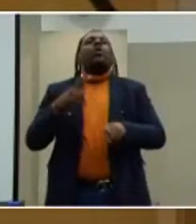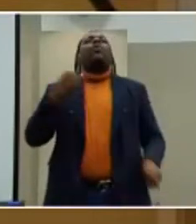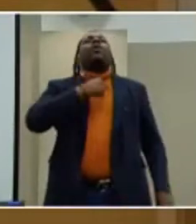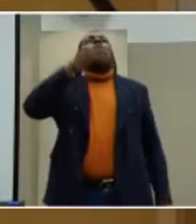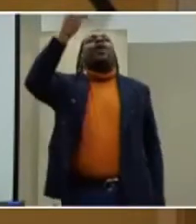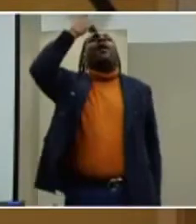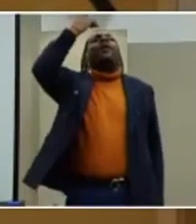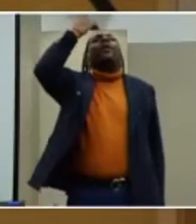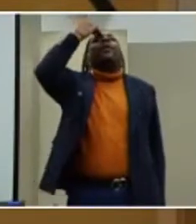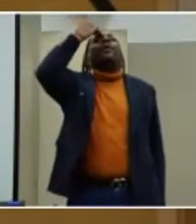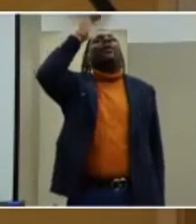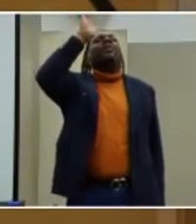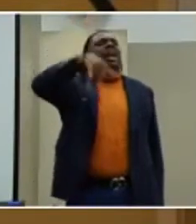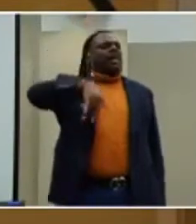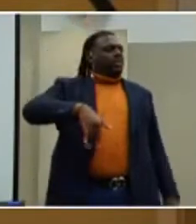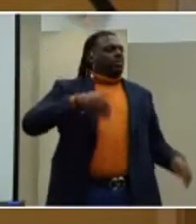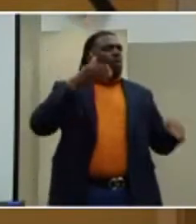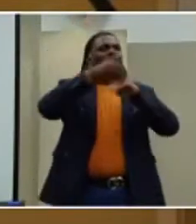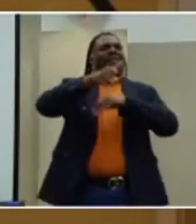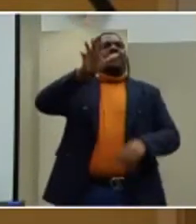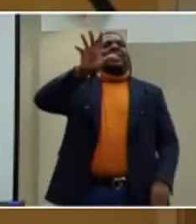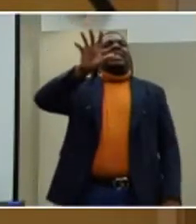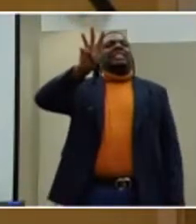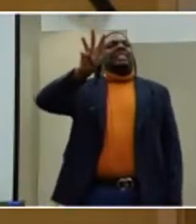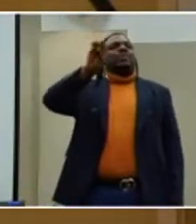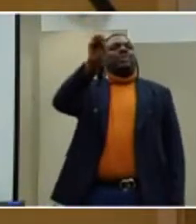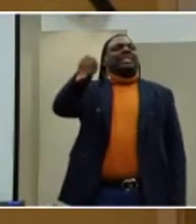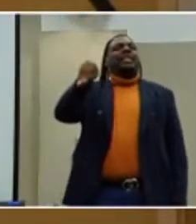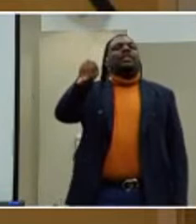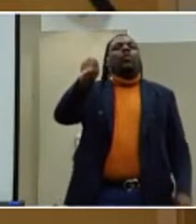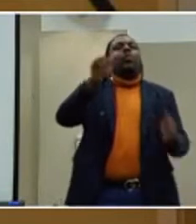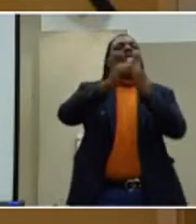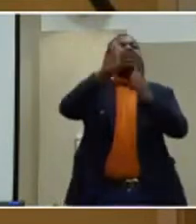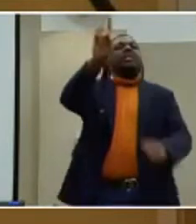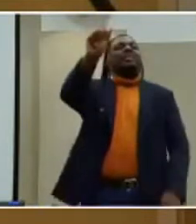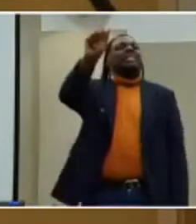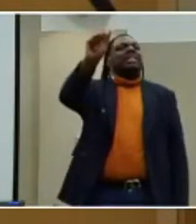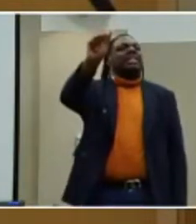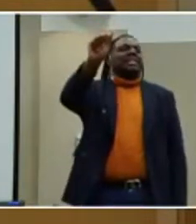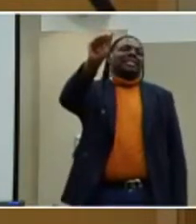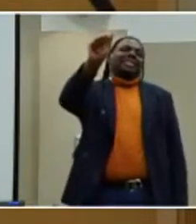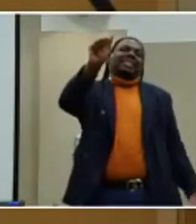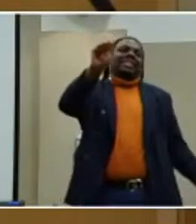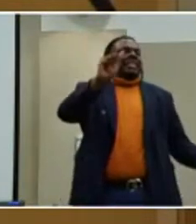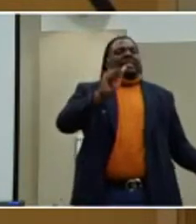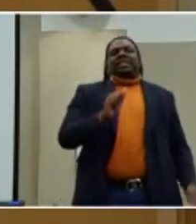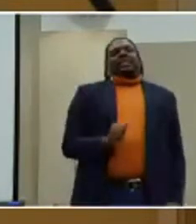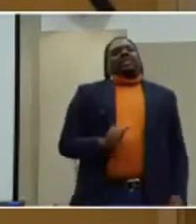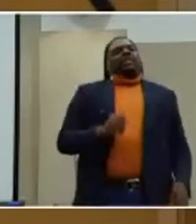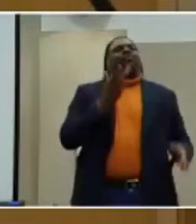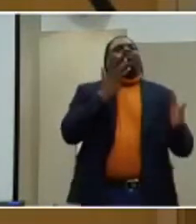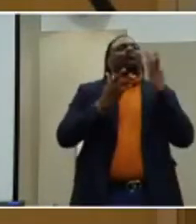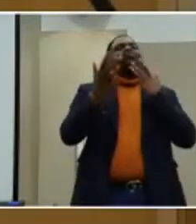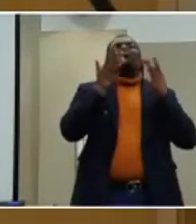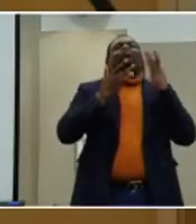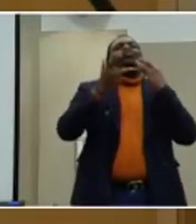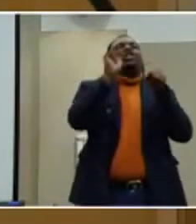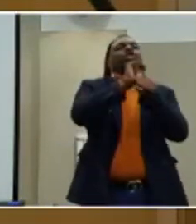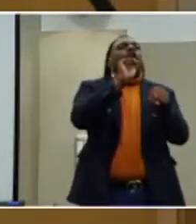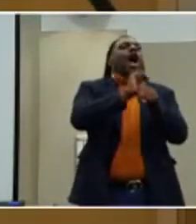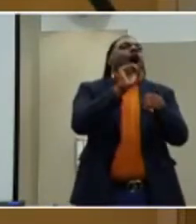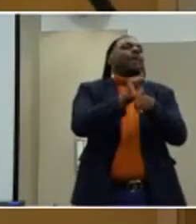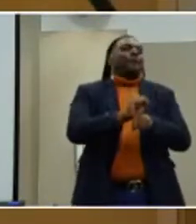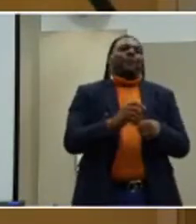aware that over 56% of those with disabilities are unemployed right now. And in